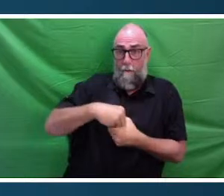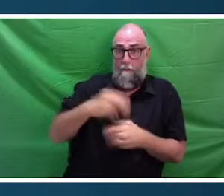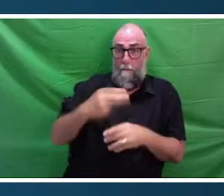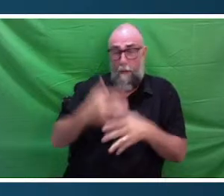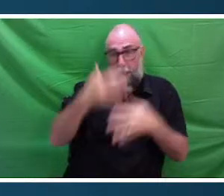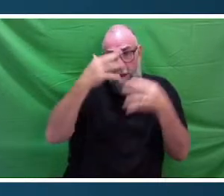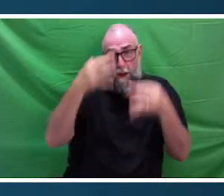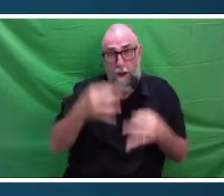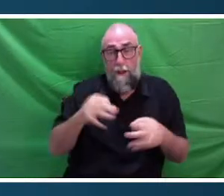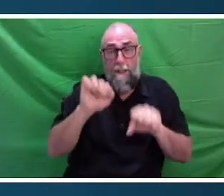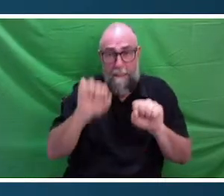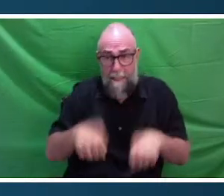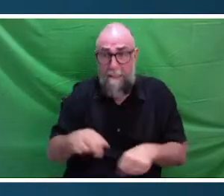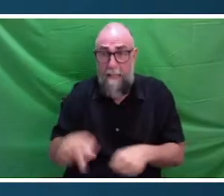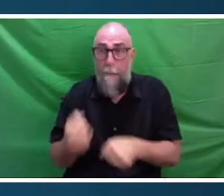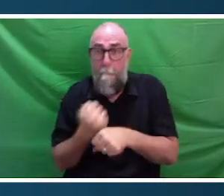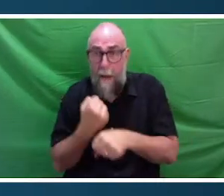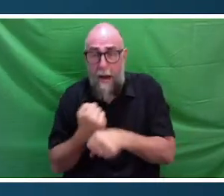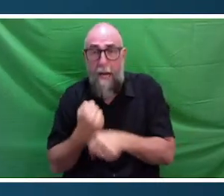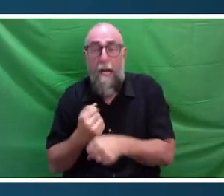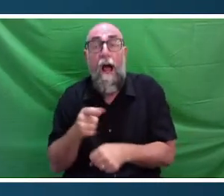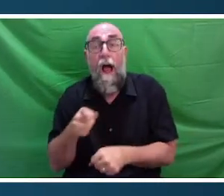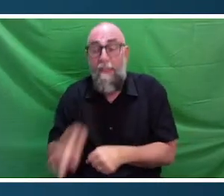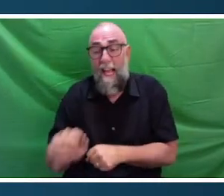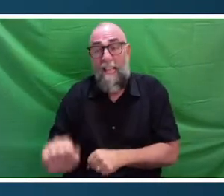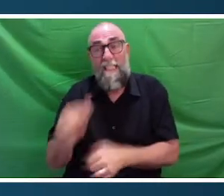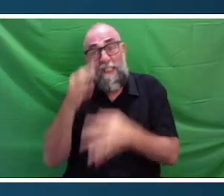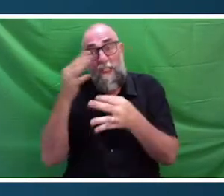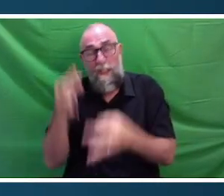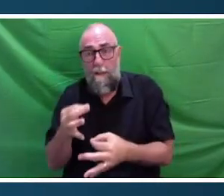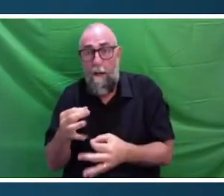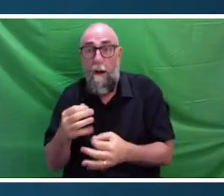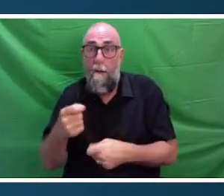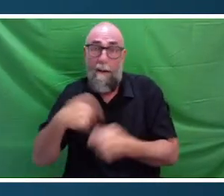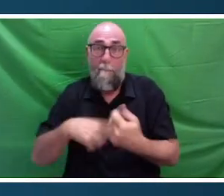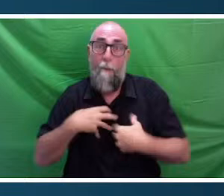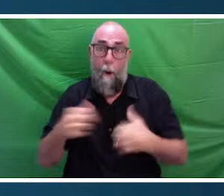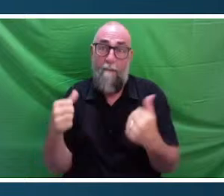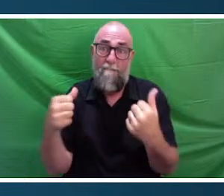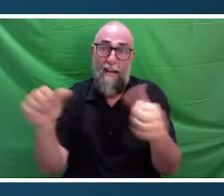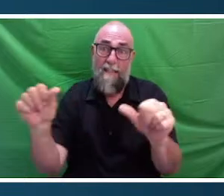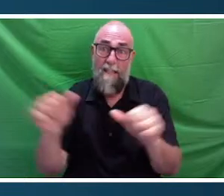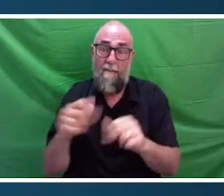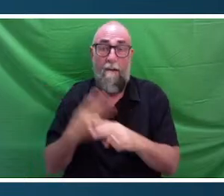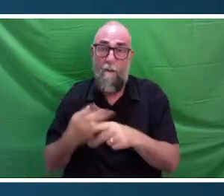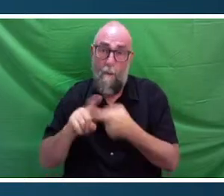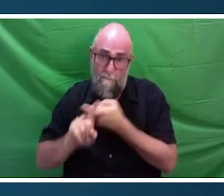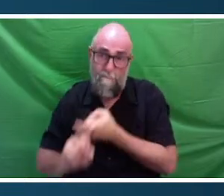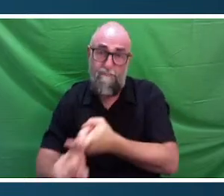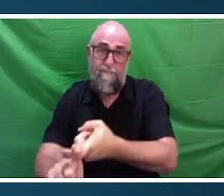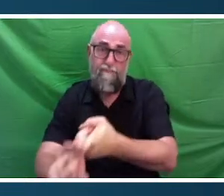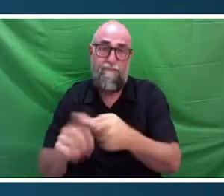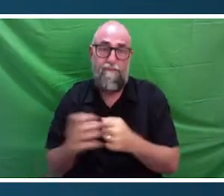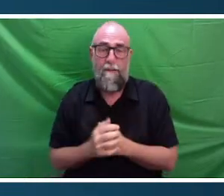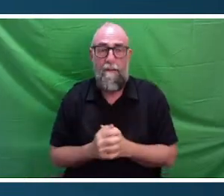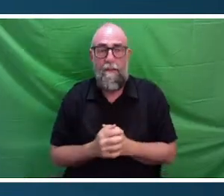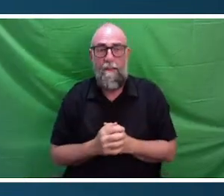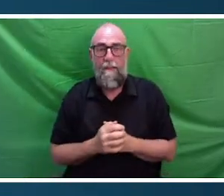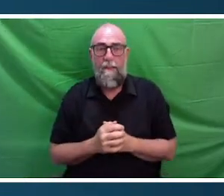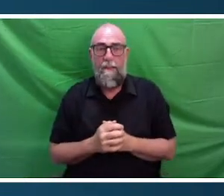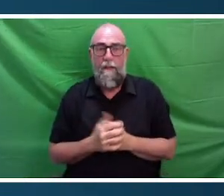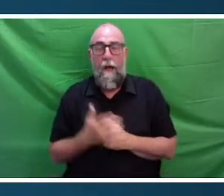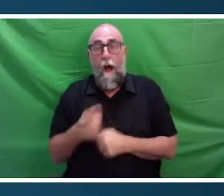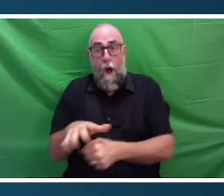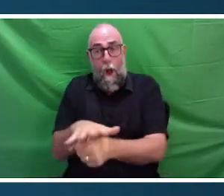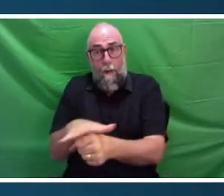likely to be effective, embraced, and sustained. Finally, localization doesn't adhere to